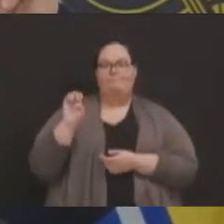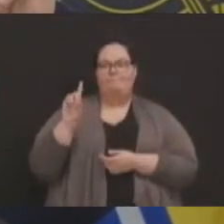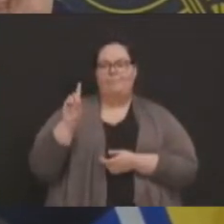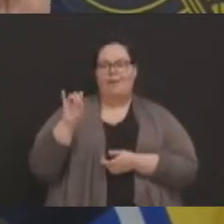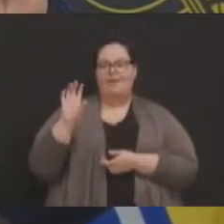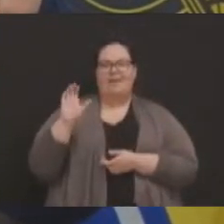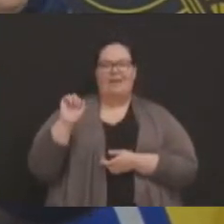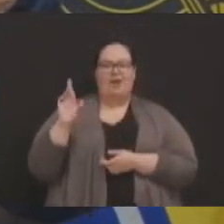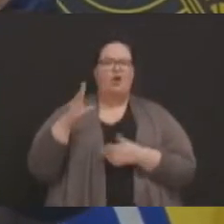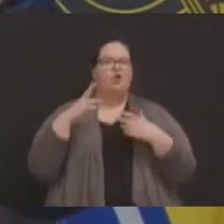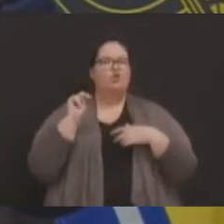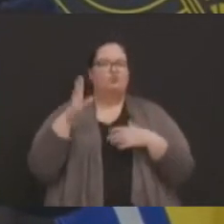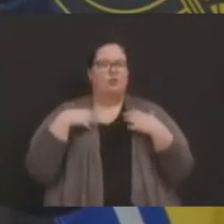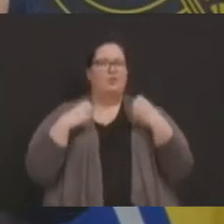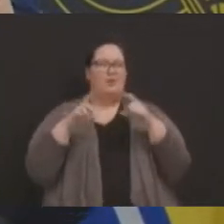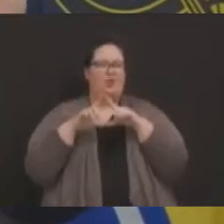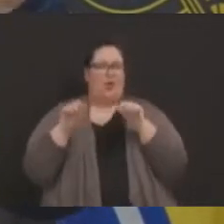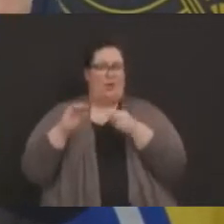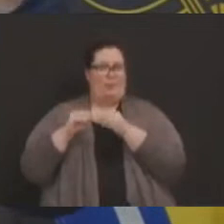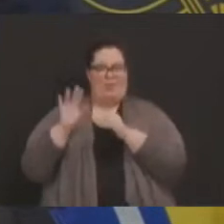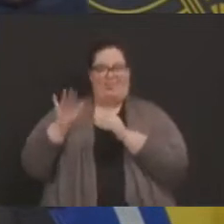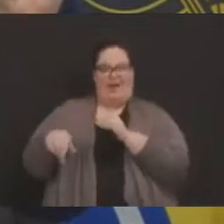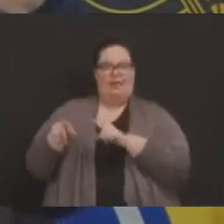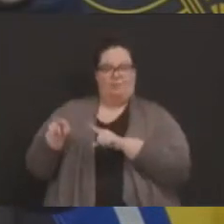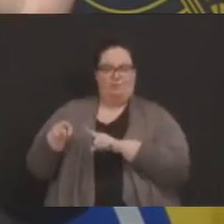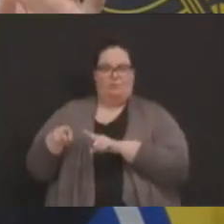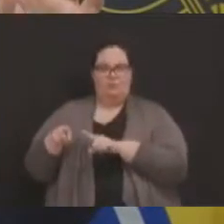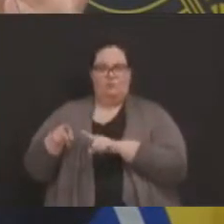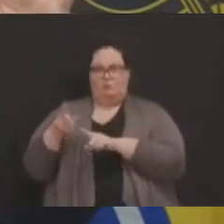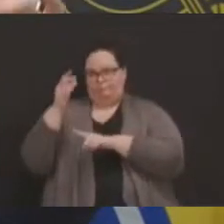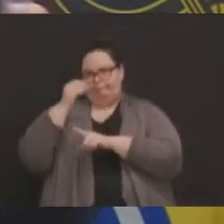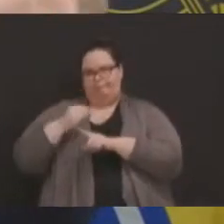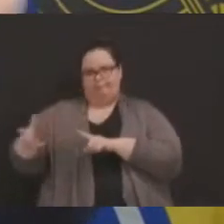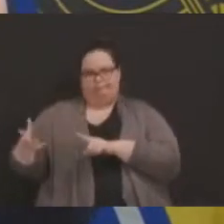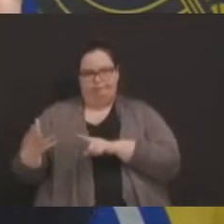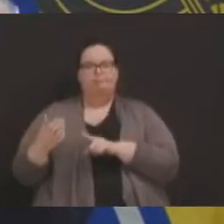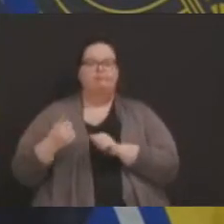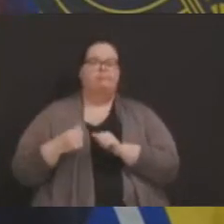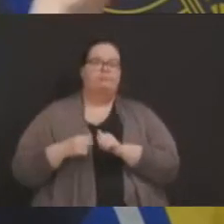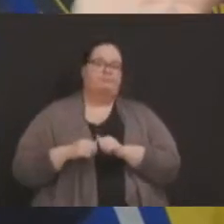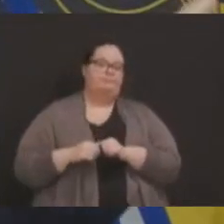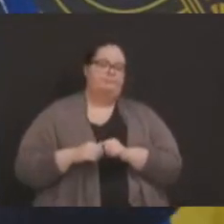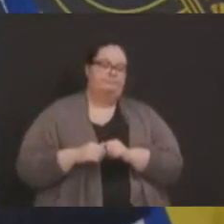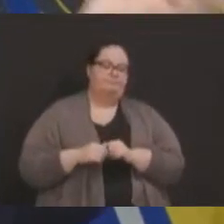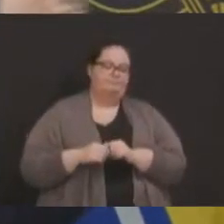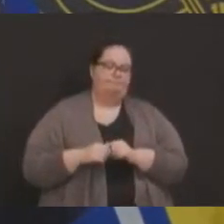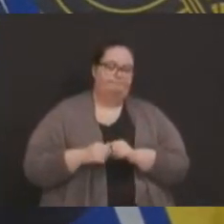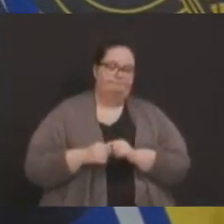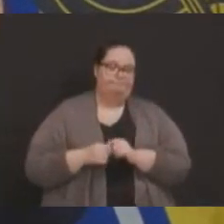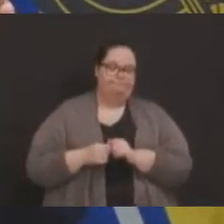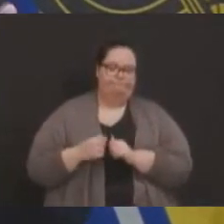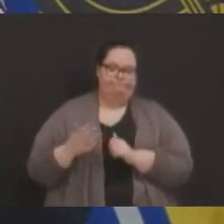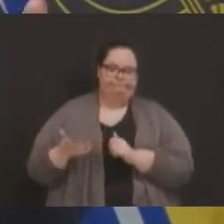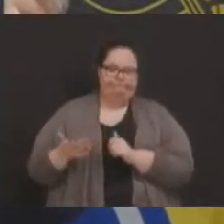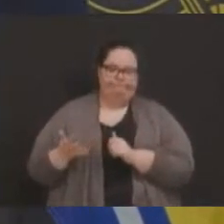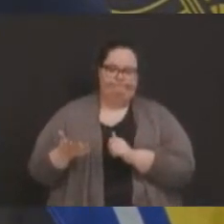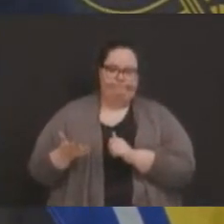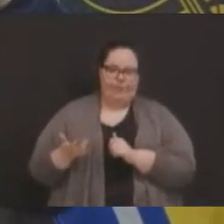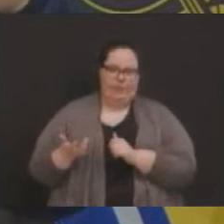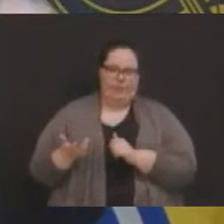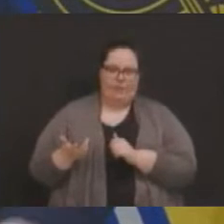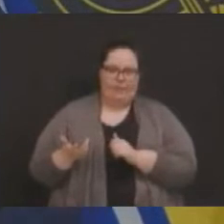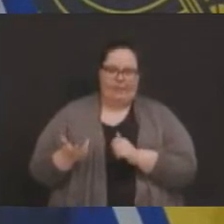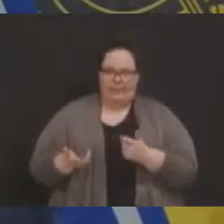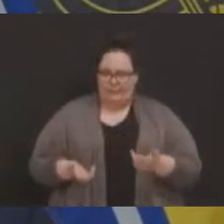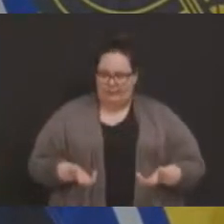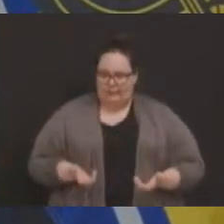we will be targeting those. Right now they're 85 years of age and older, and once we've gone through this first quarter, then